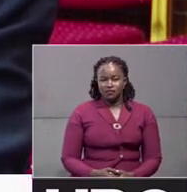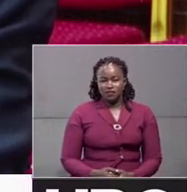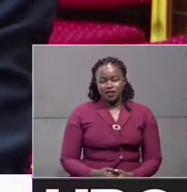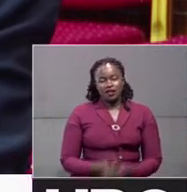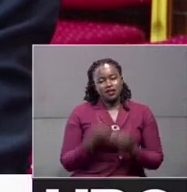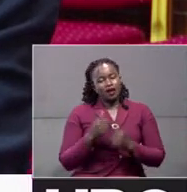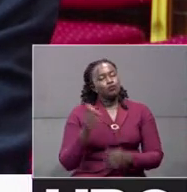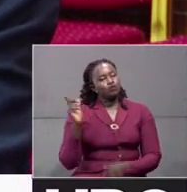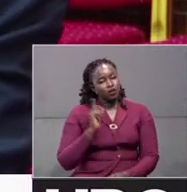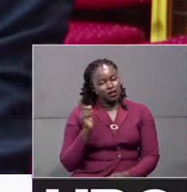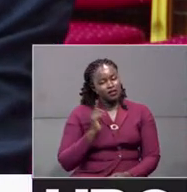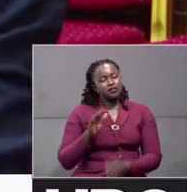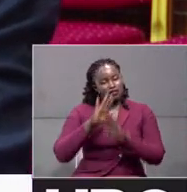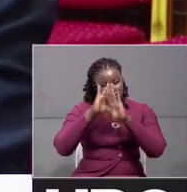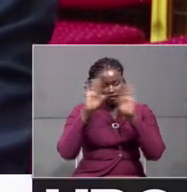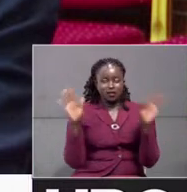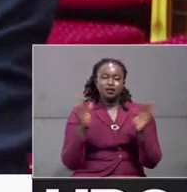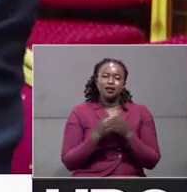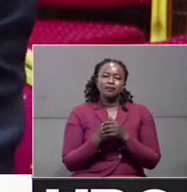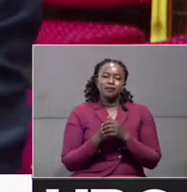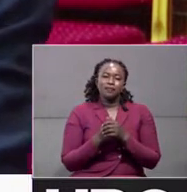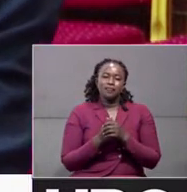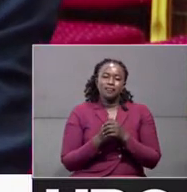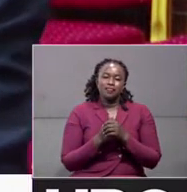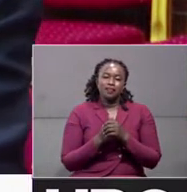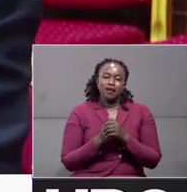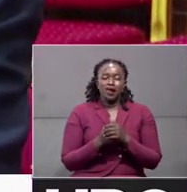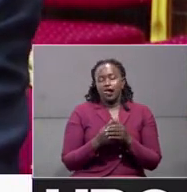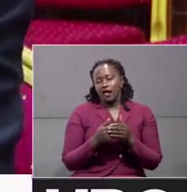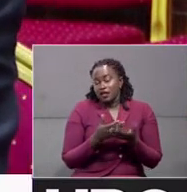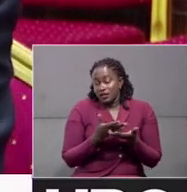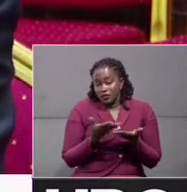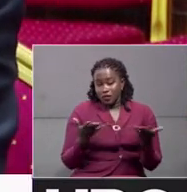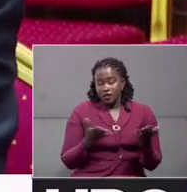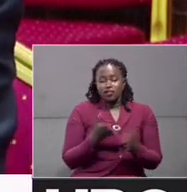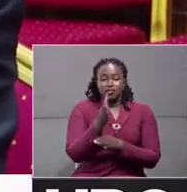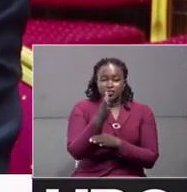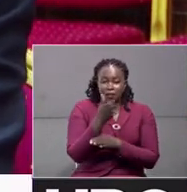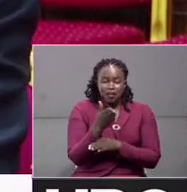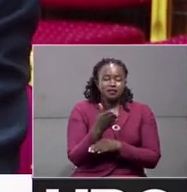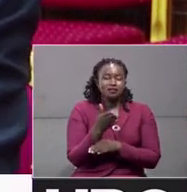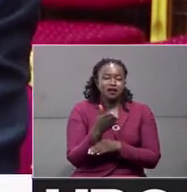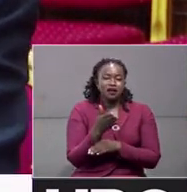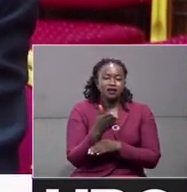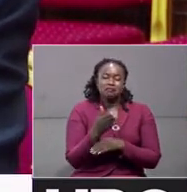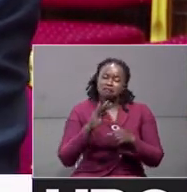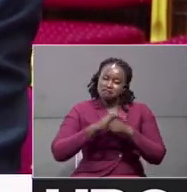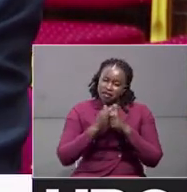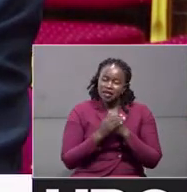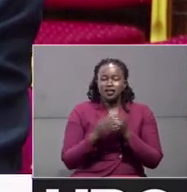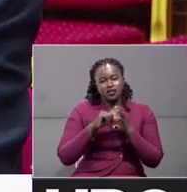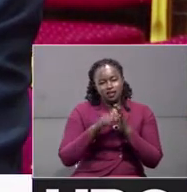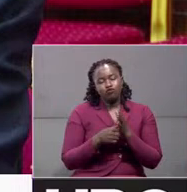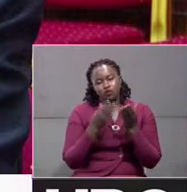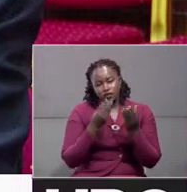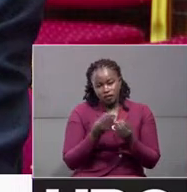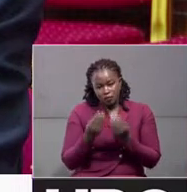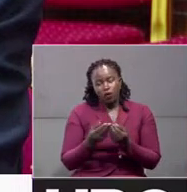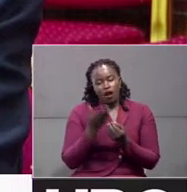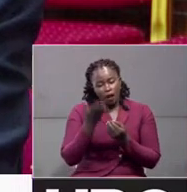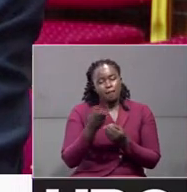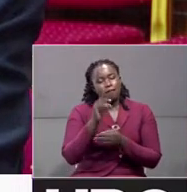Colleagues, it is clear. Let's proceed. Clear. The minister has made it simple. There is an